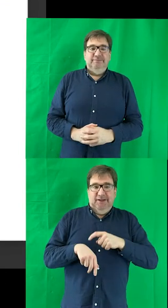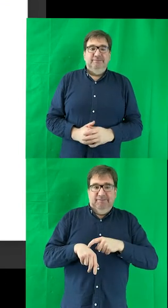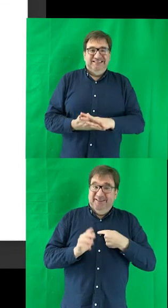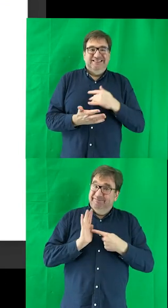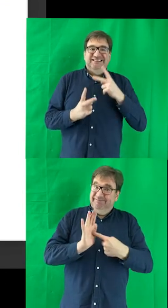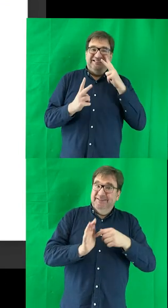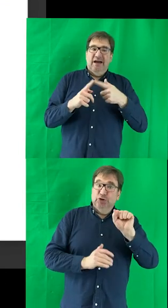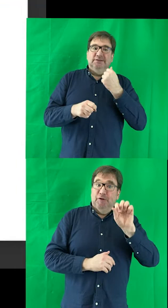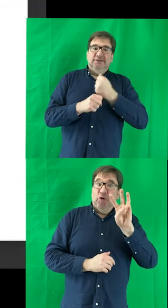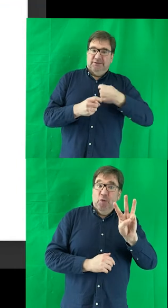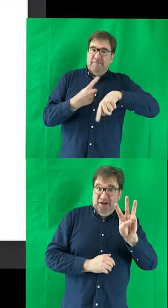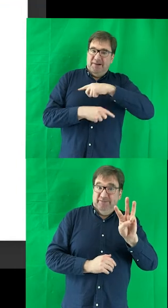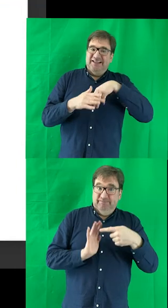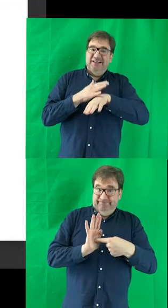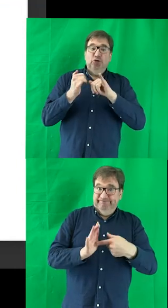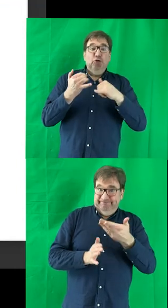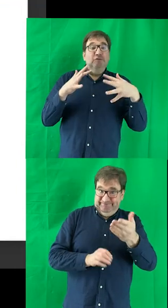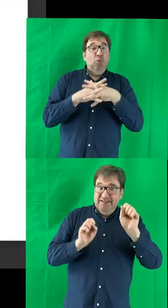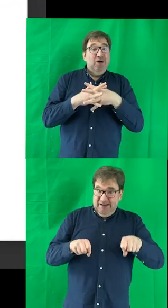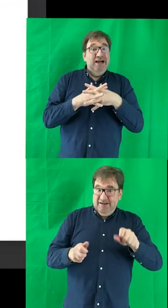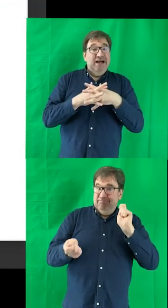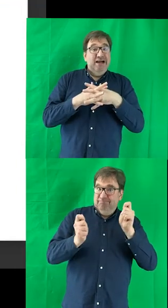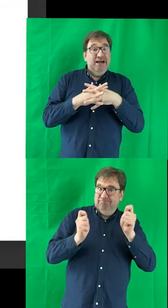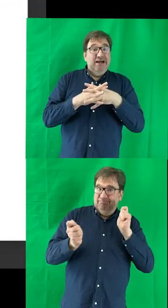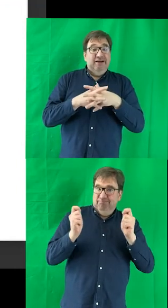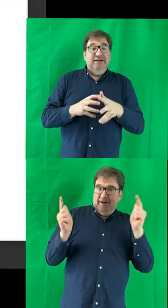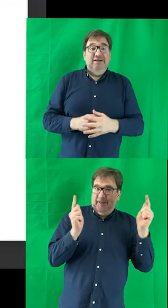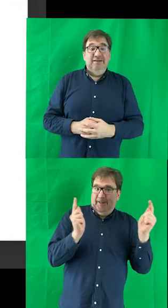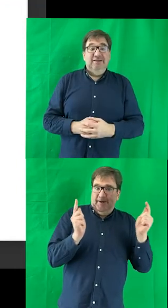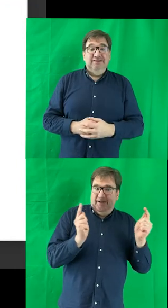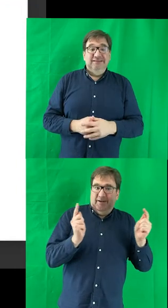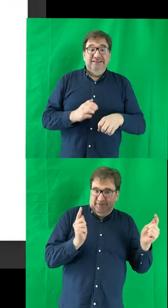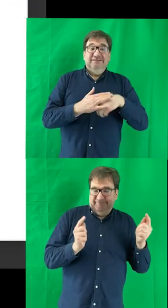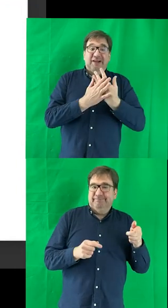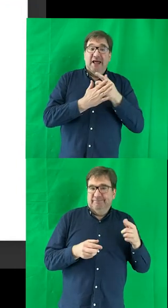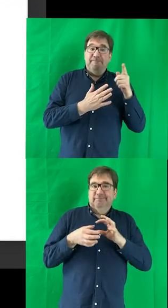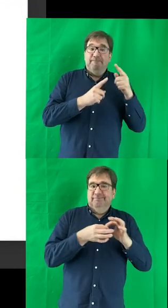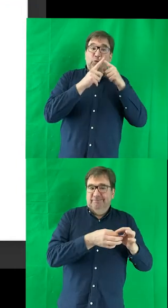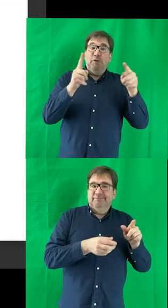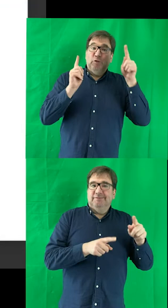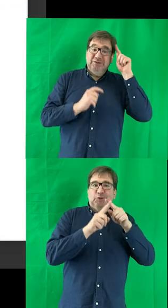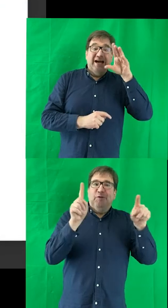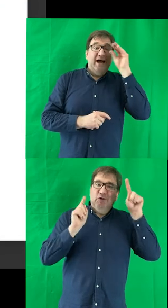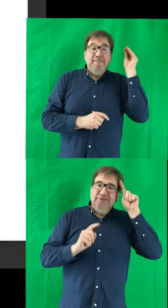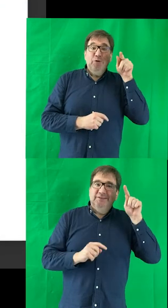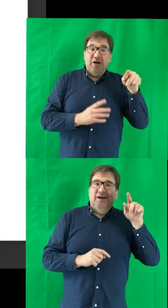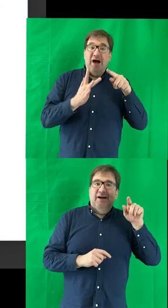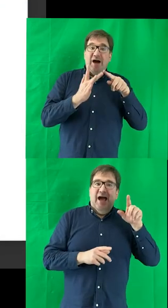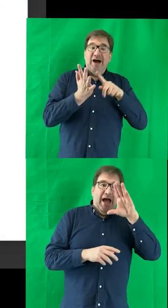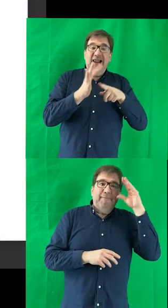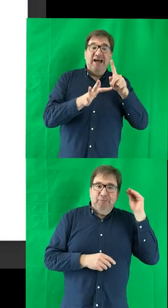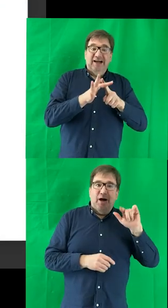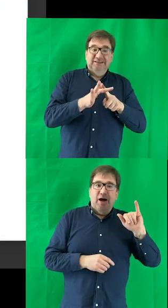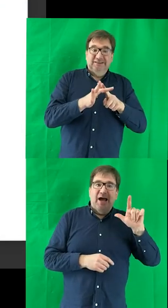Here you see an example of us doing this in a software that was developed at the University of Hamburg,